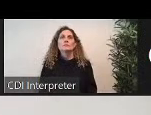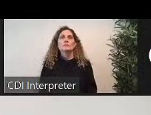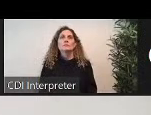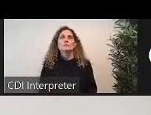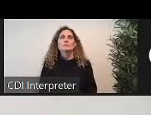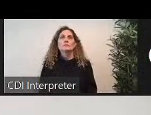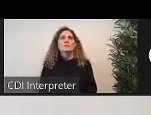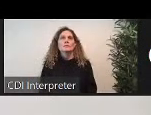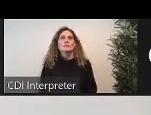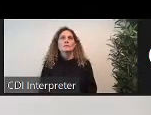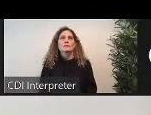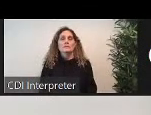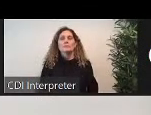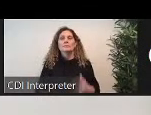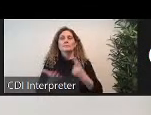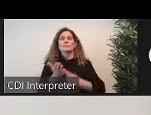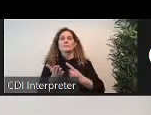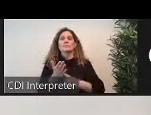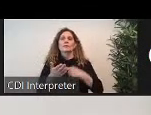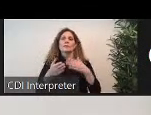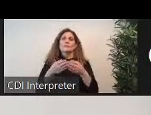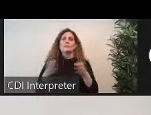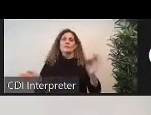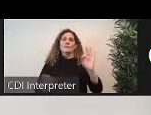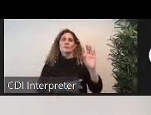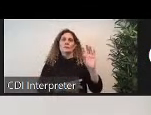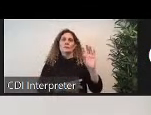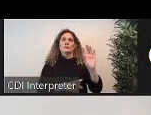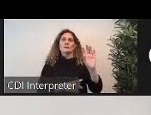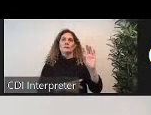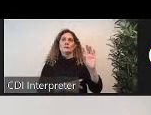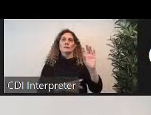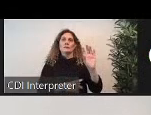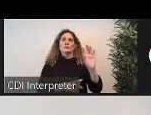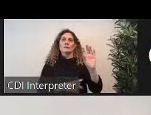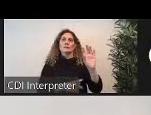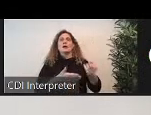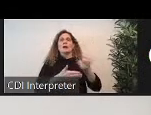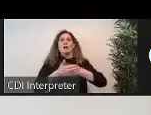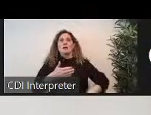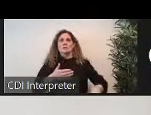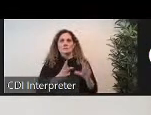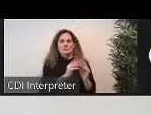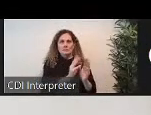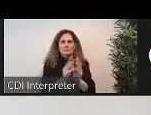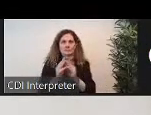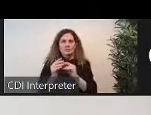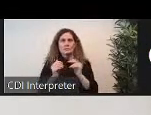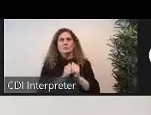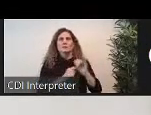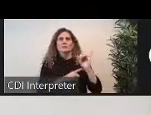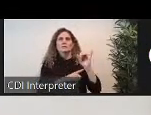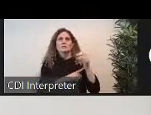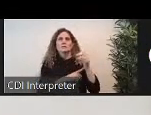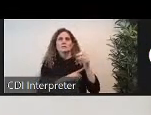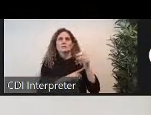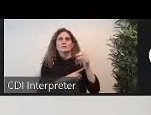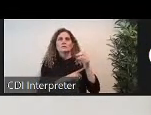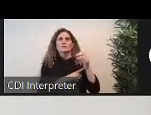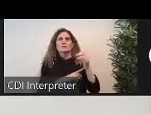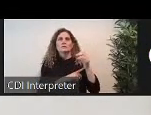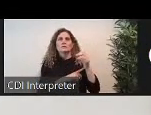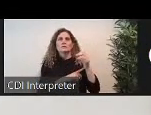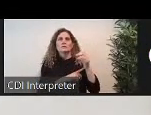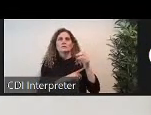tomorrow and hopefully move along the approval of the Johnson & Johnson vaccine for emergency use authorization. This would certainly be